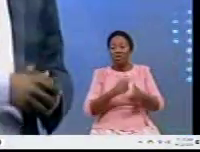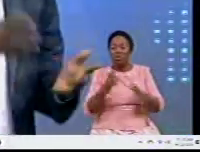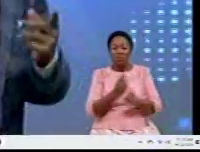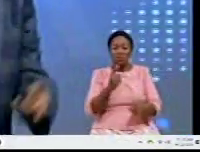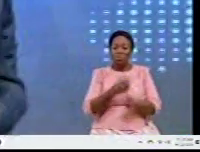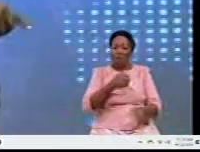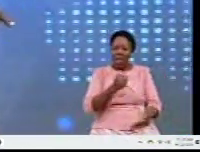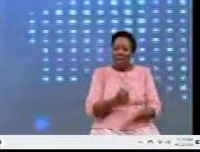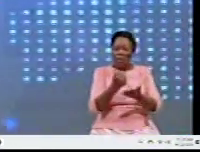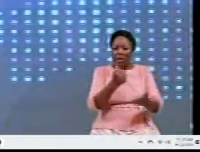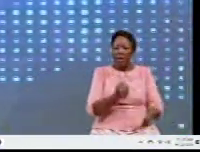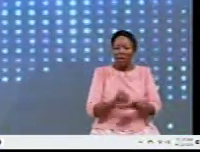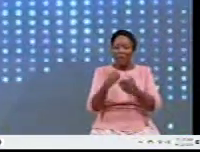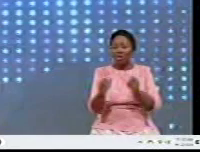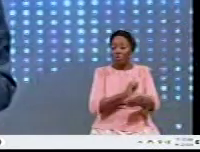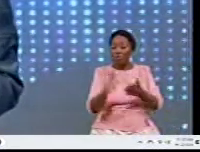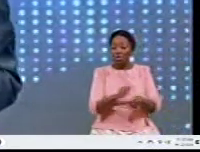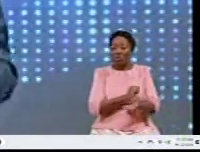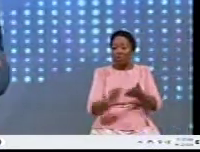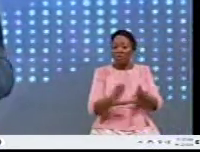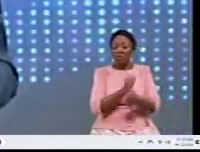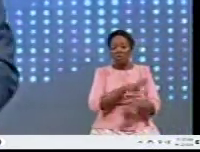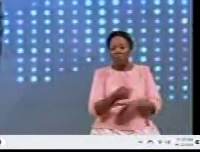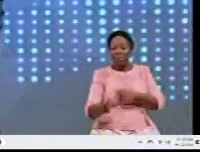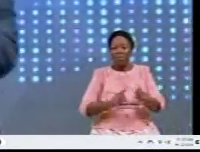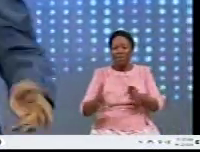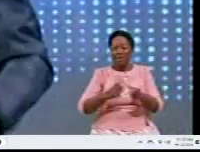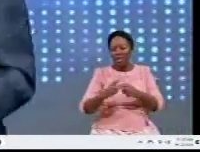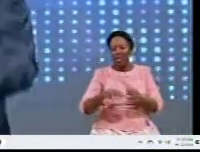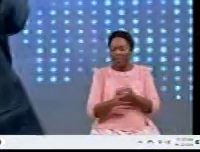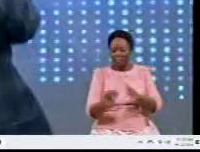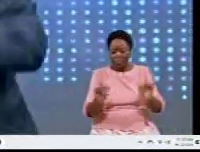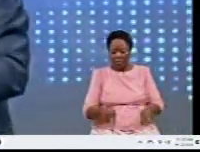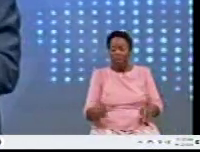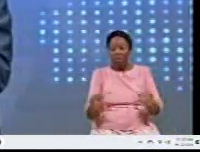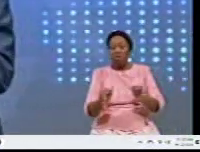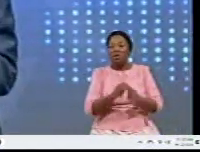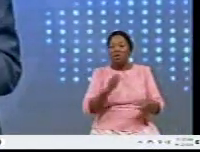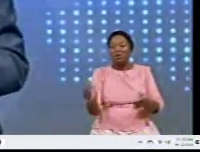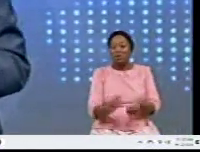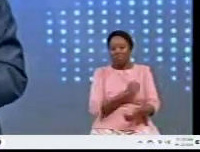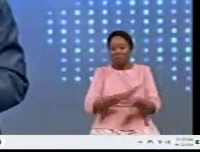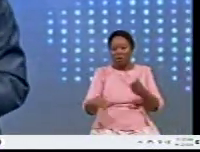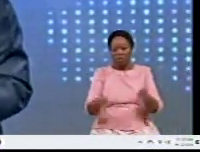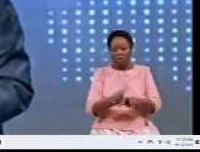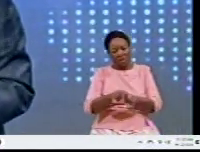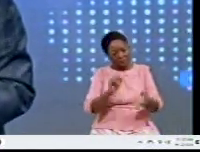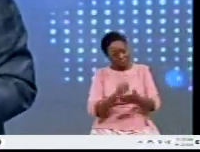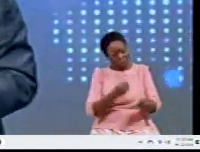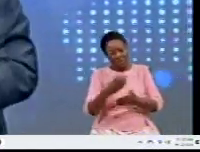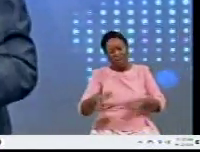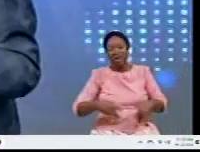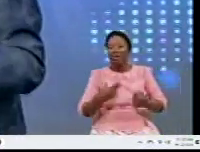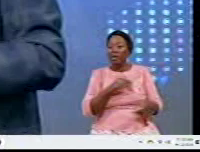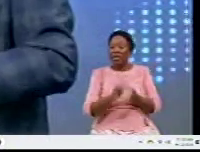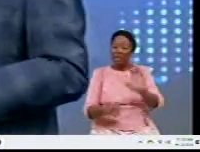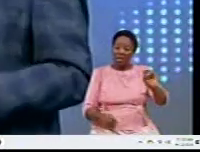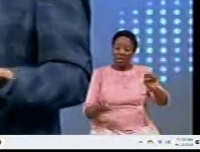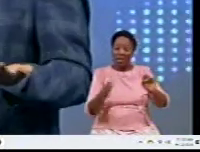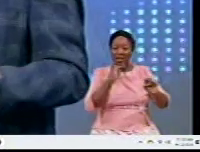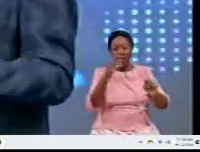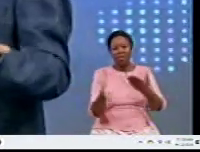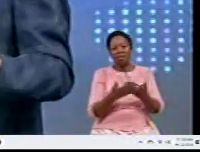afflict others. And he also is afflicted, wasted life. As there is a sinful life. The one